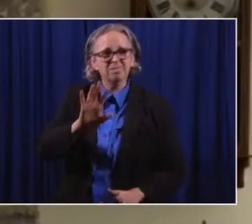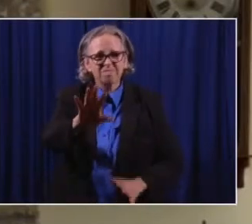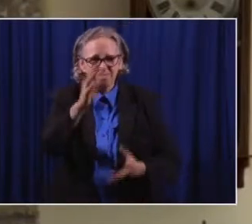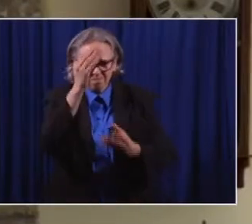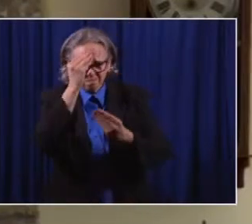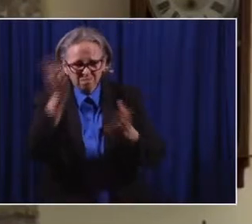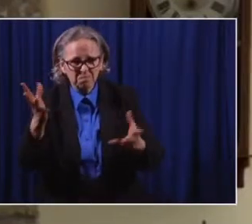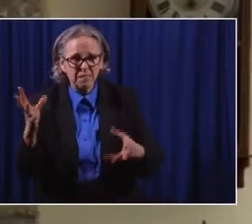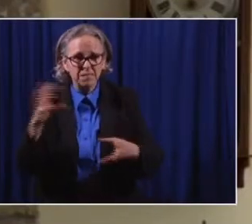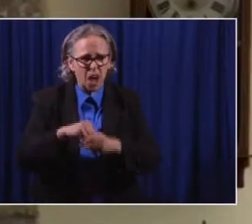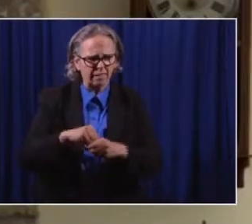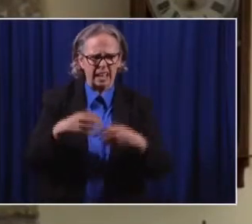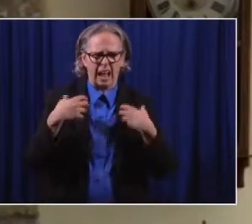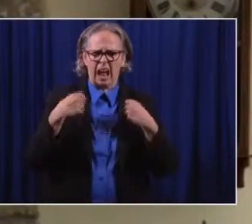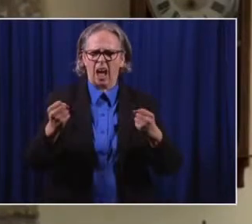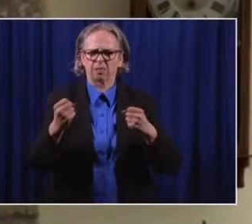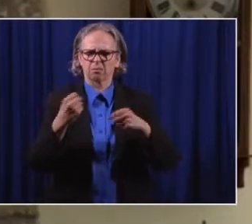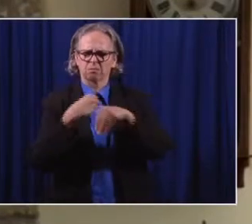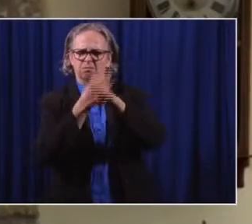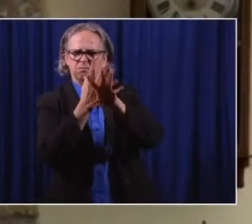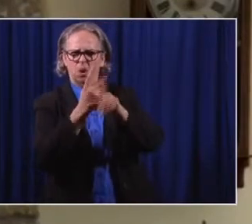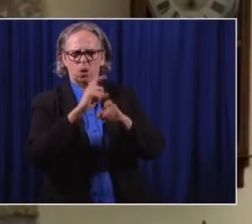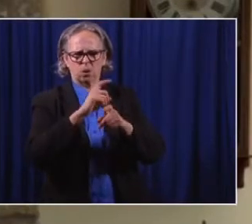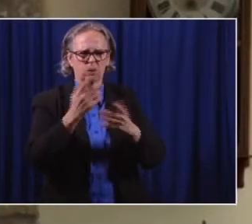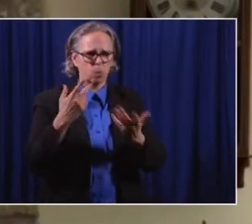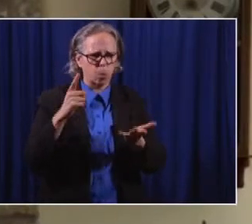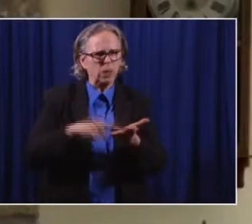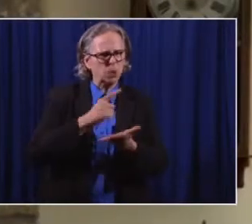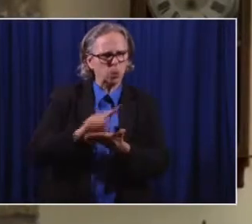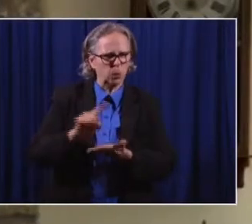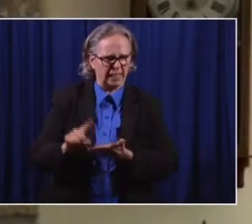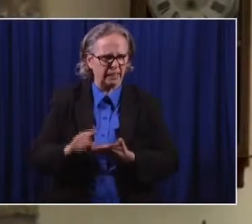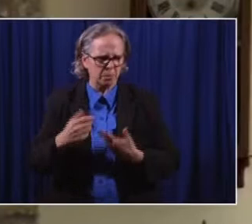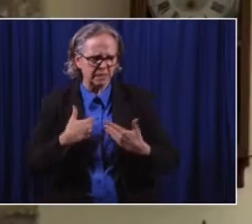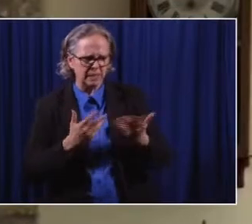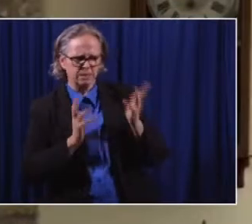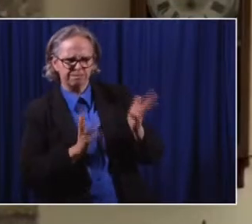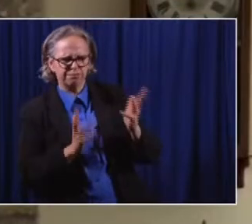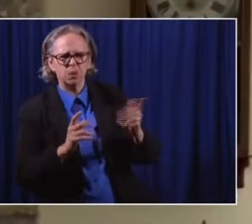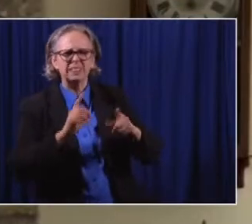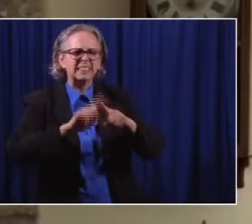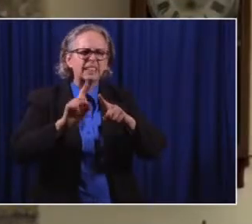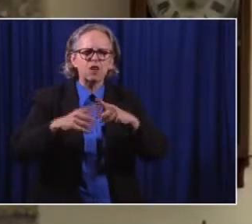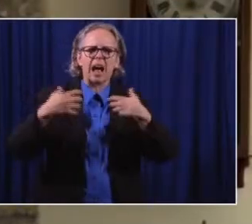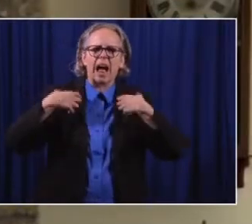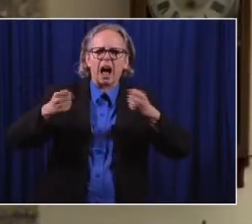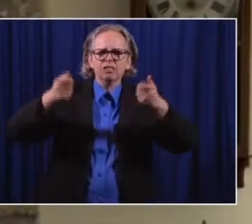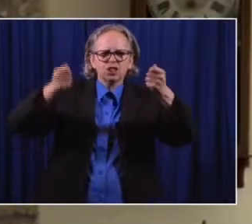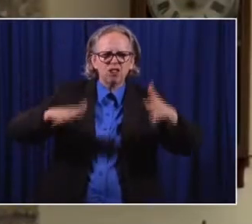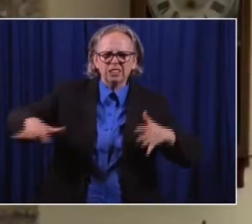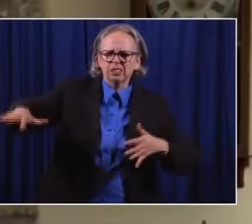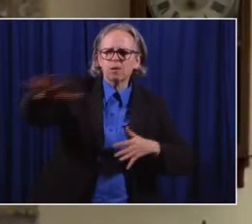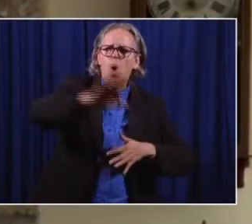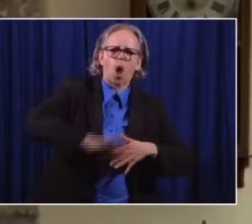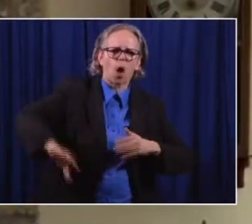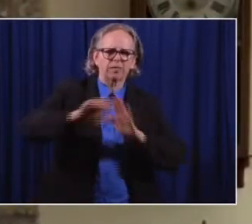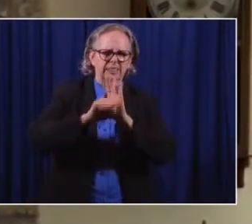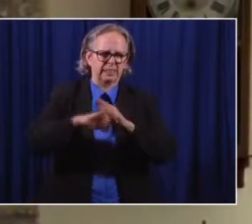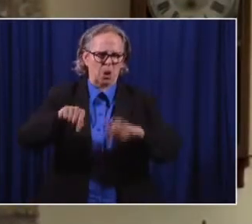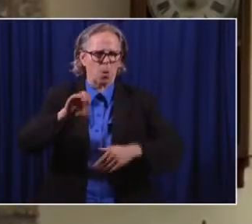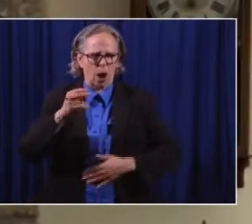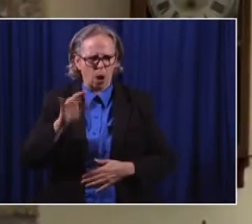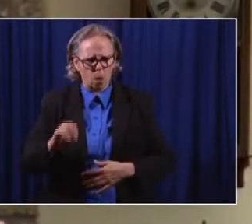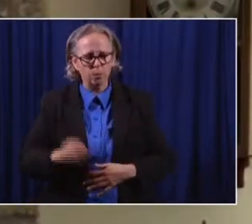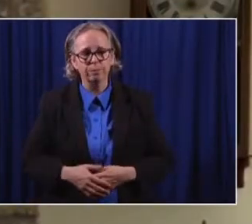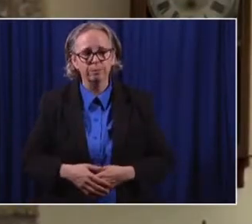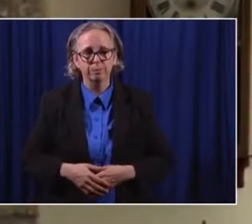call in the morning once a week with our health directors around the state. And it's fascinating because